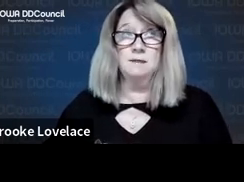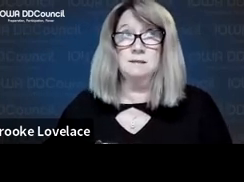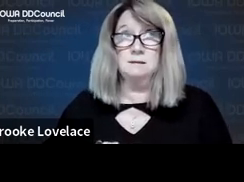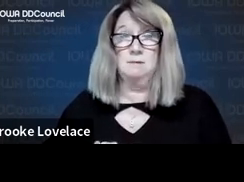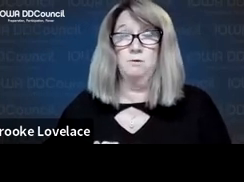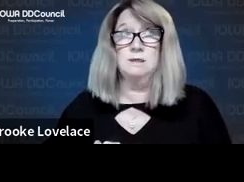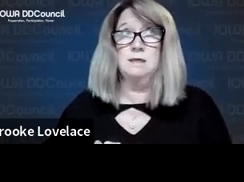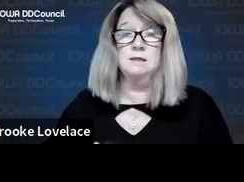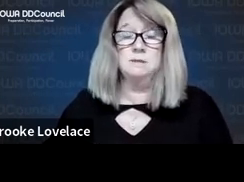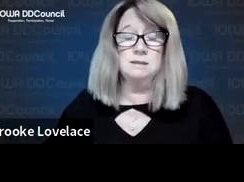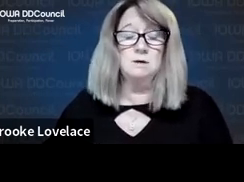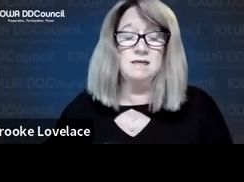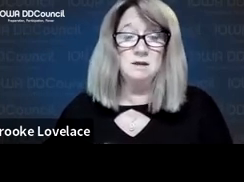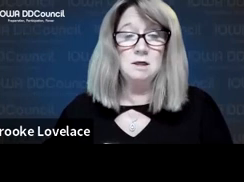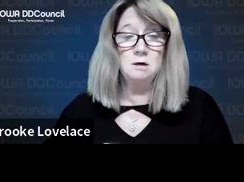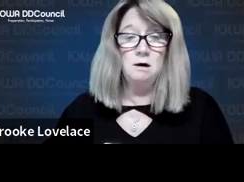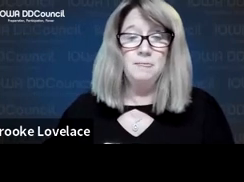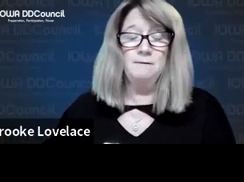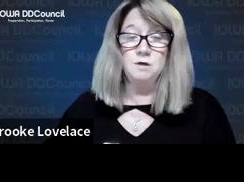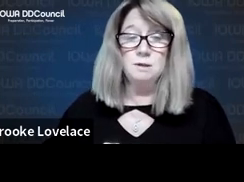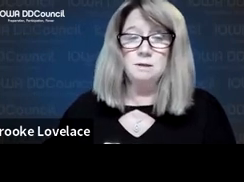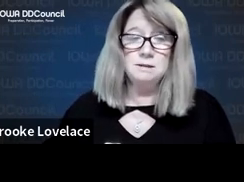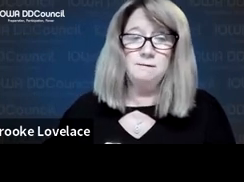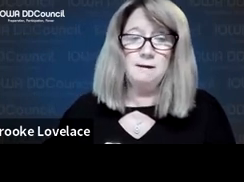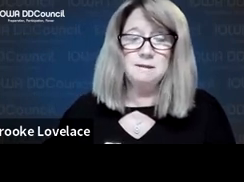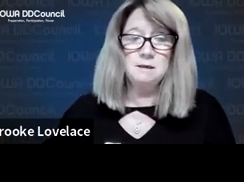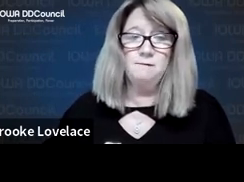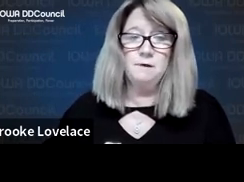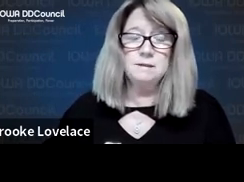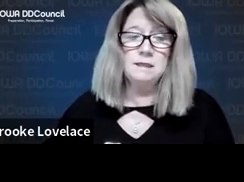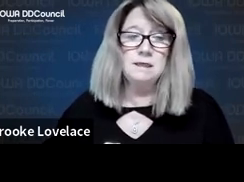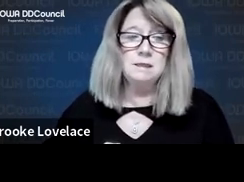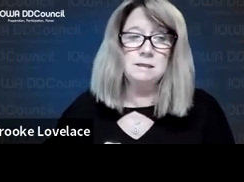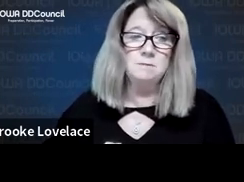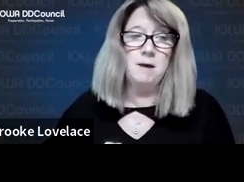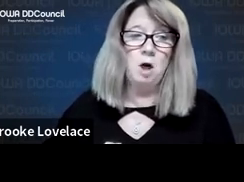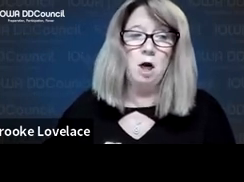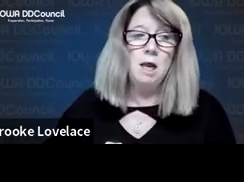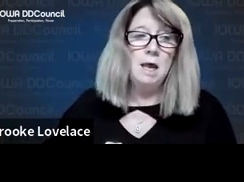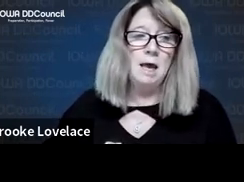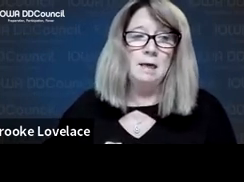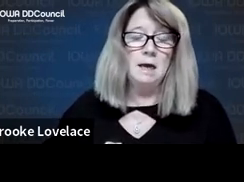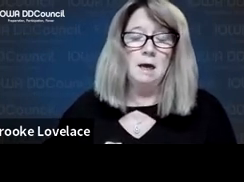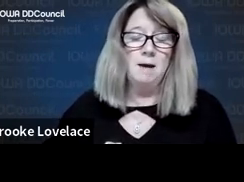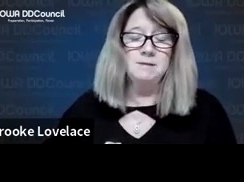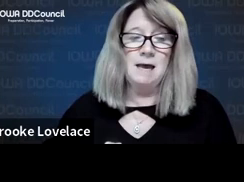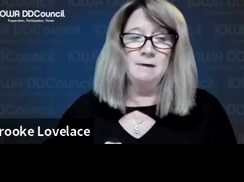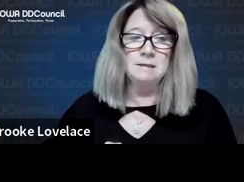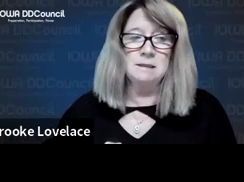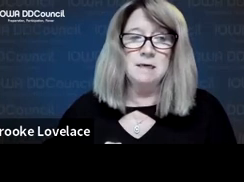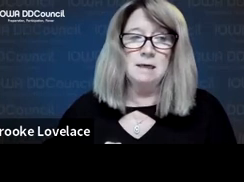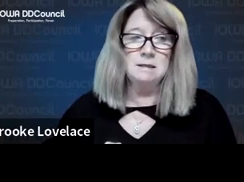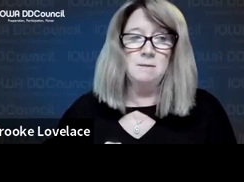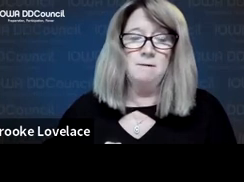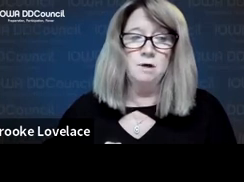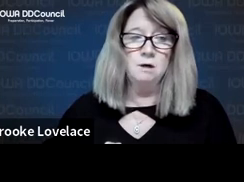believe this is, we're saying this, but this is our 10th year of doing our self-advocacy conference. And I think it just gets better and helps